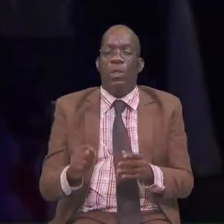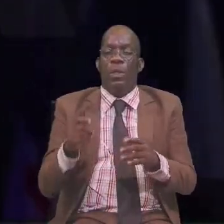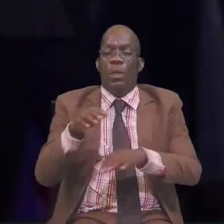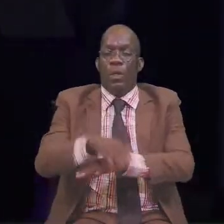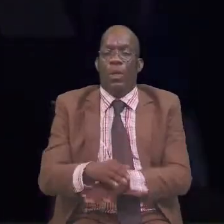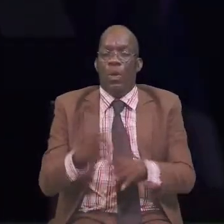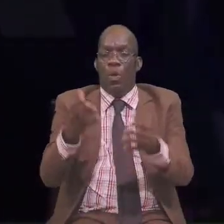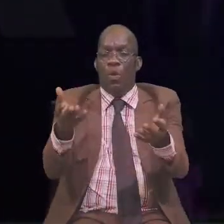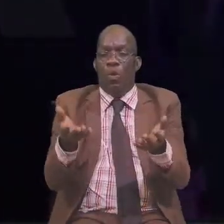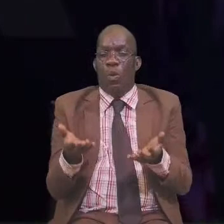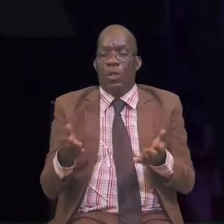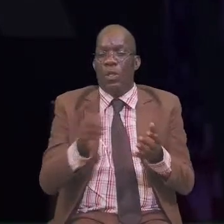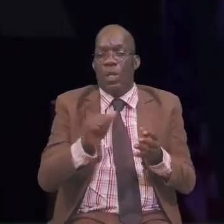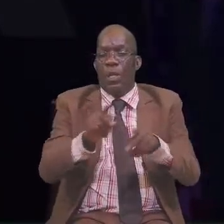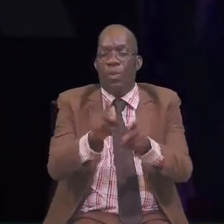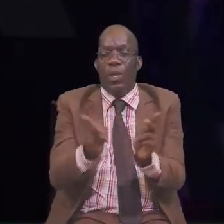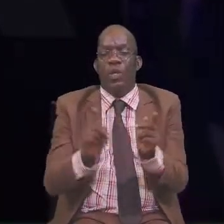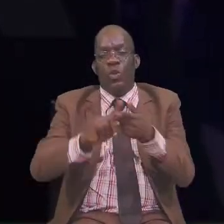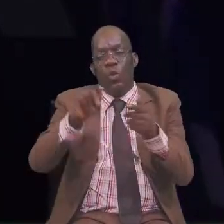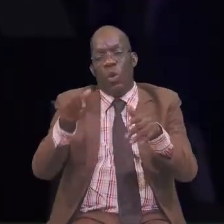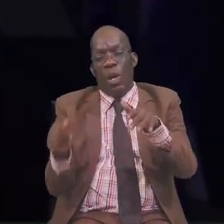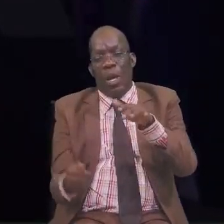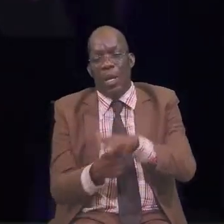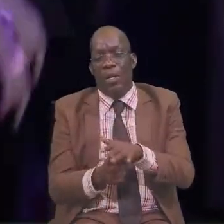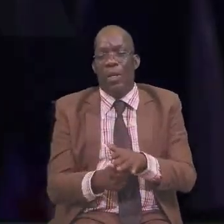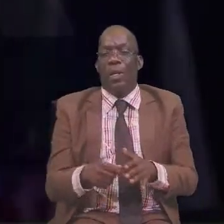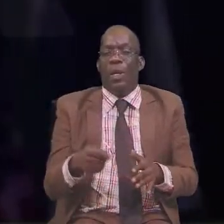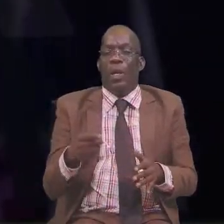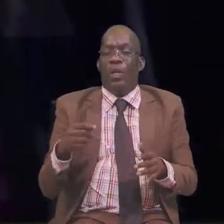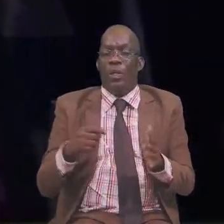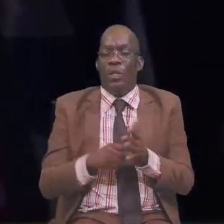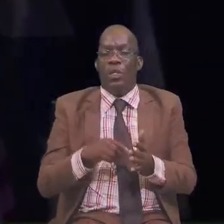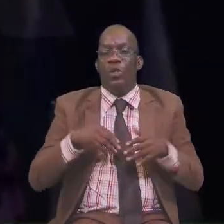wanting a place to hide this weary soul,